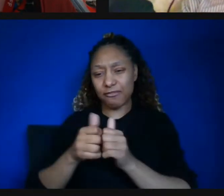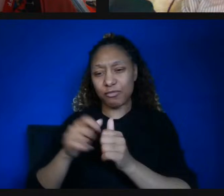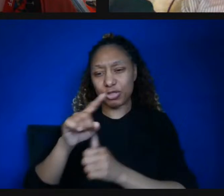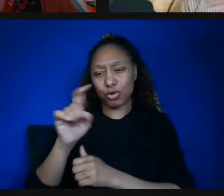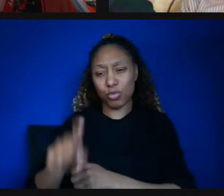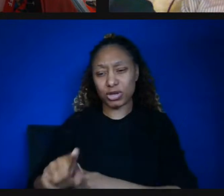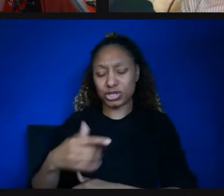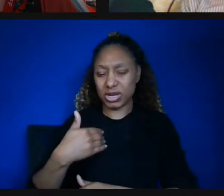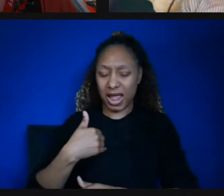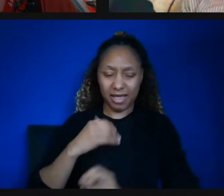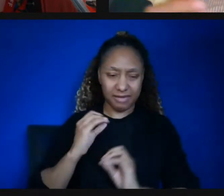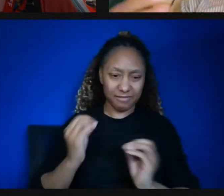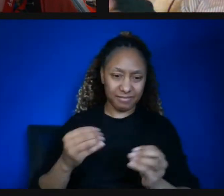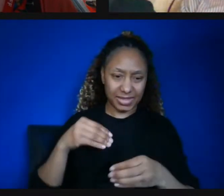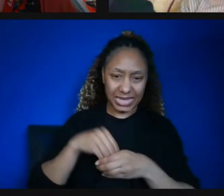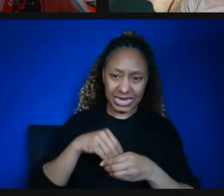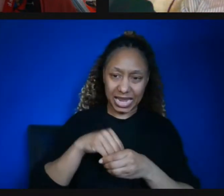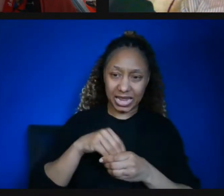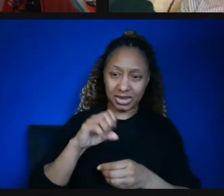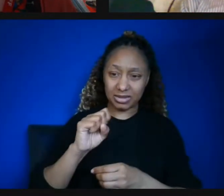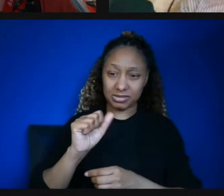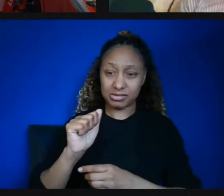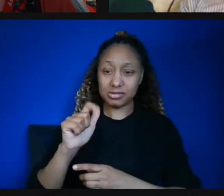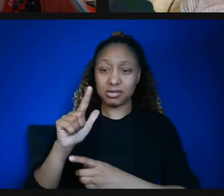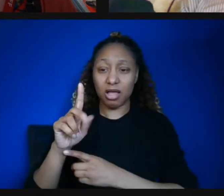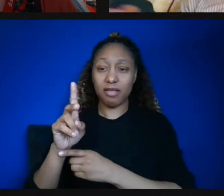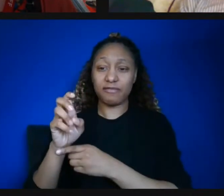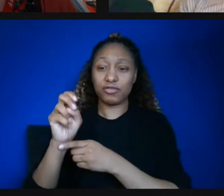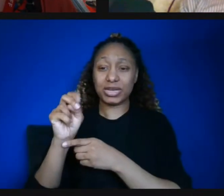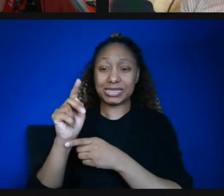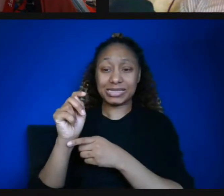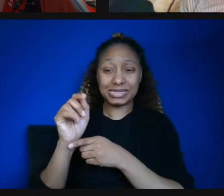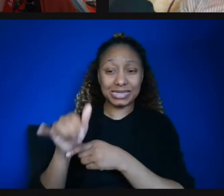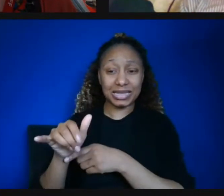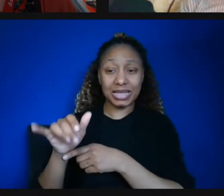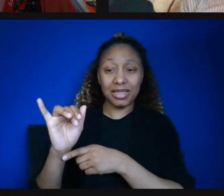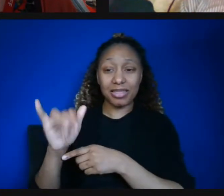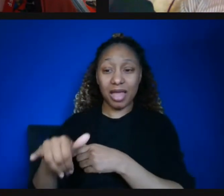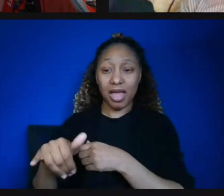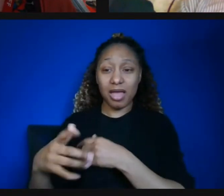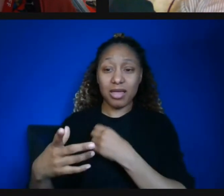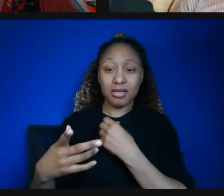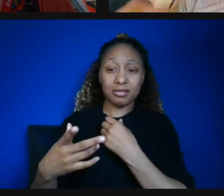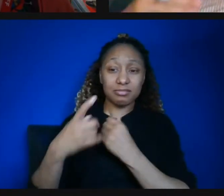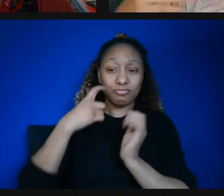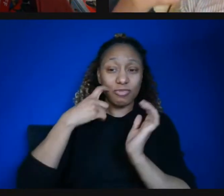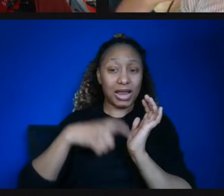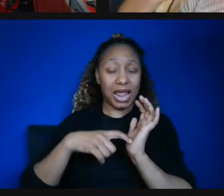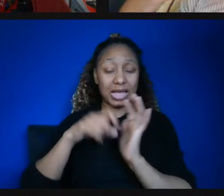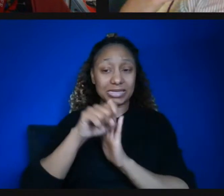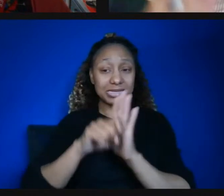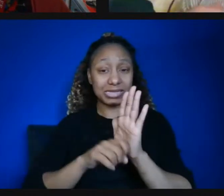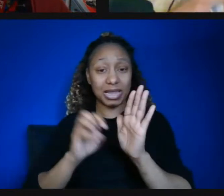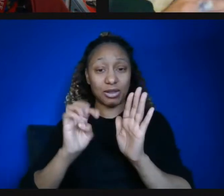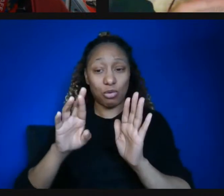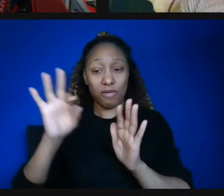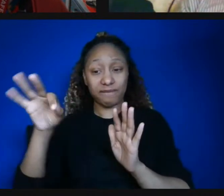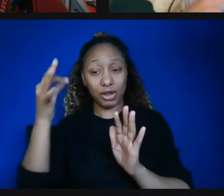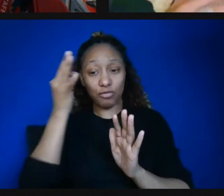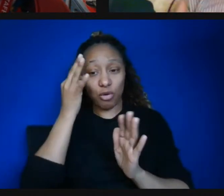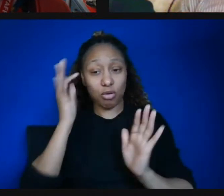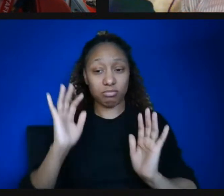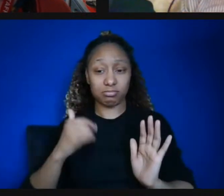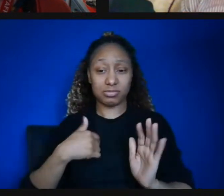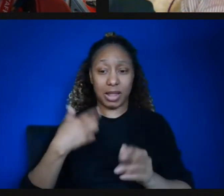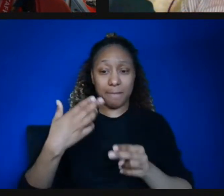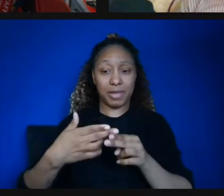have innate sovereignty that does not require a federal or state recognition? So it's, as I said, I'm